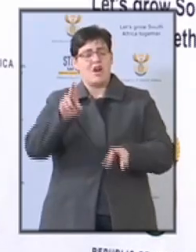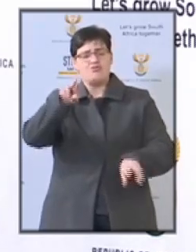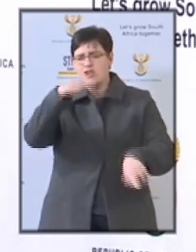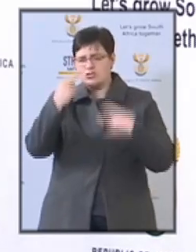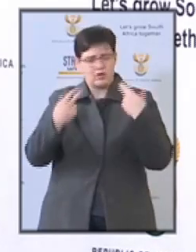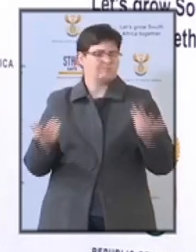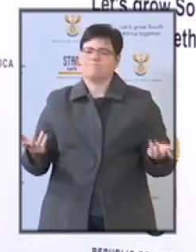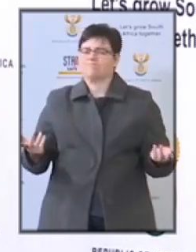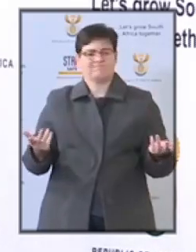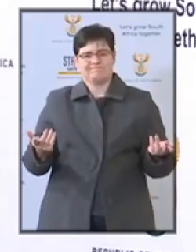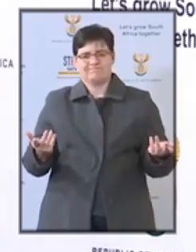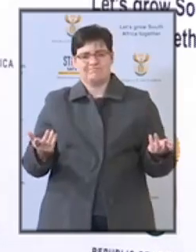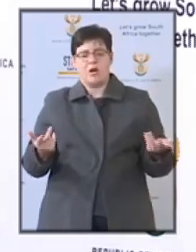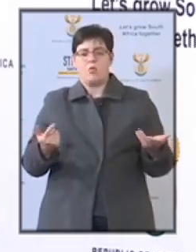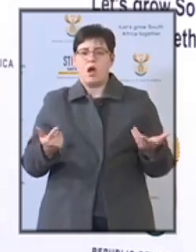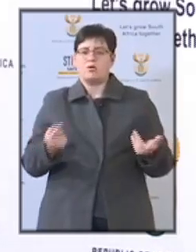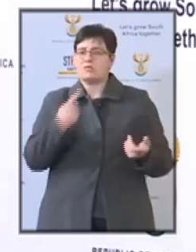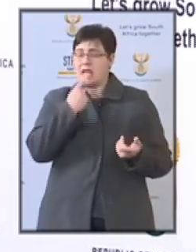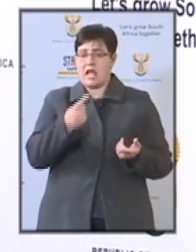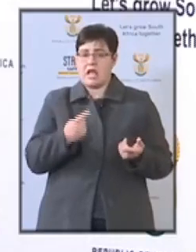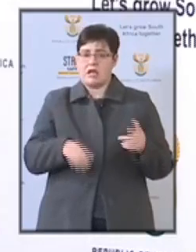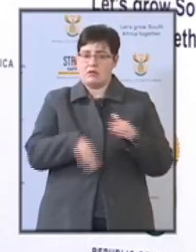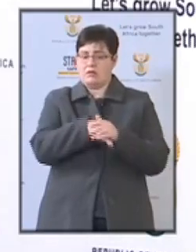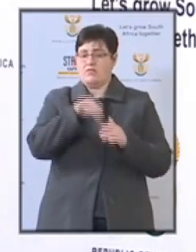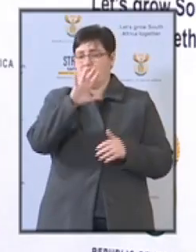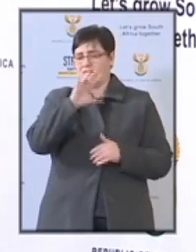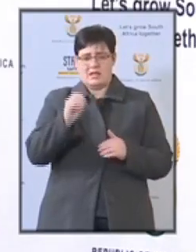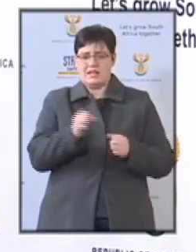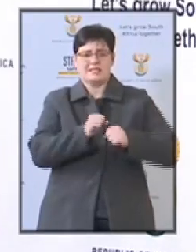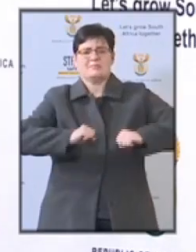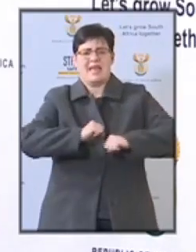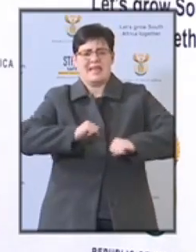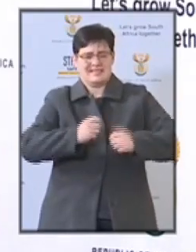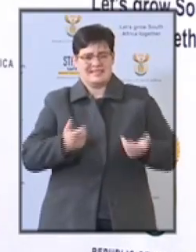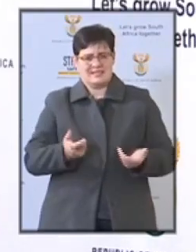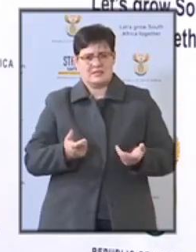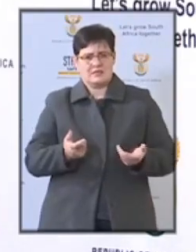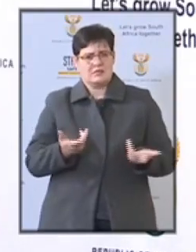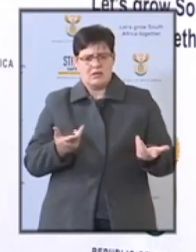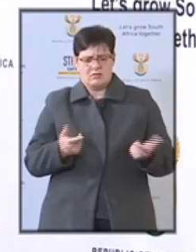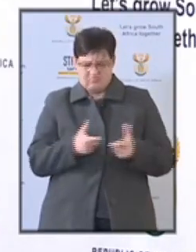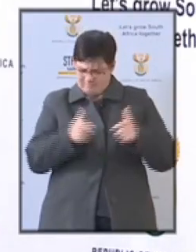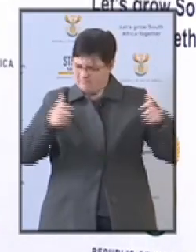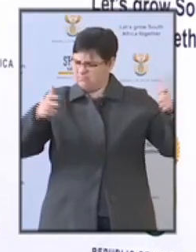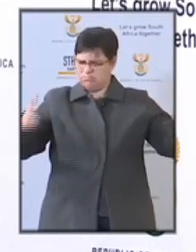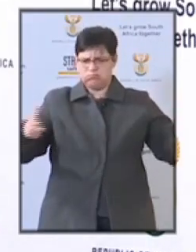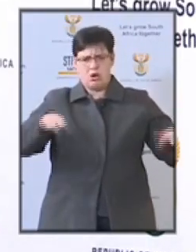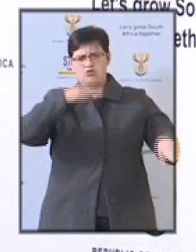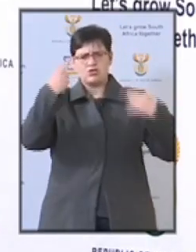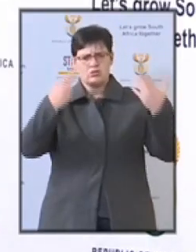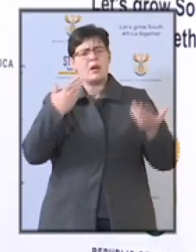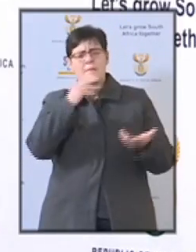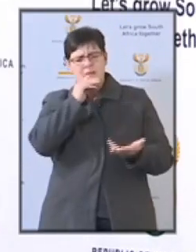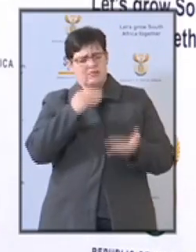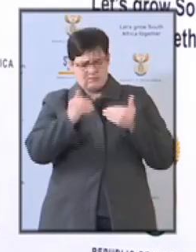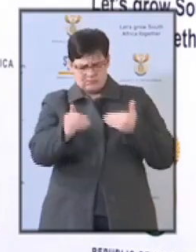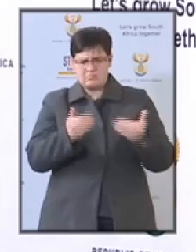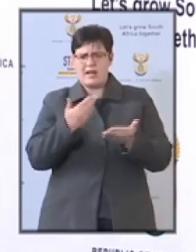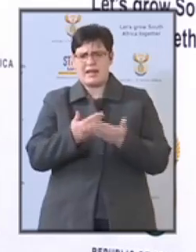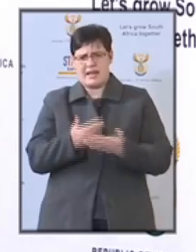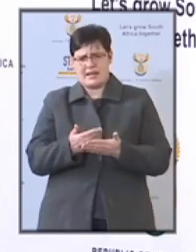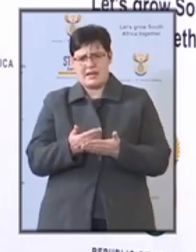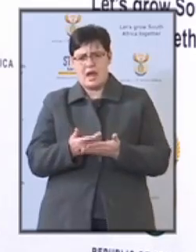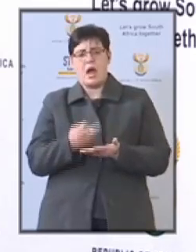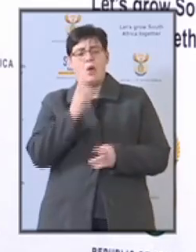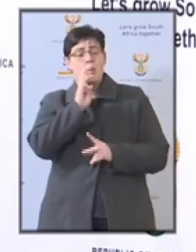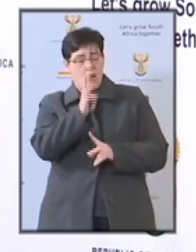restaurant, because once you start saying that, as you say, the spacing, if it allows for spacing, then we are able to manage. But we'll look